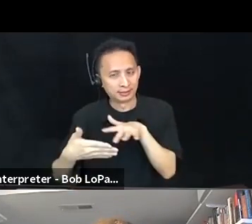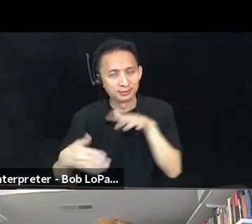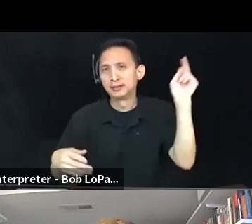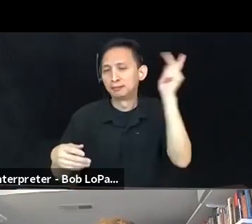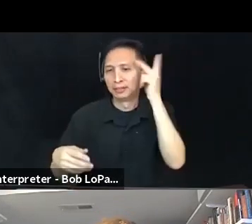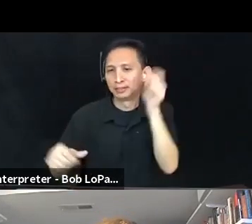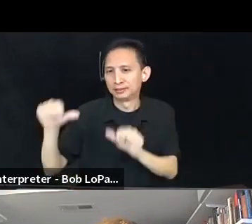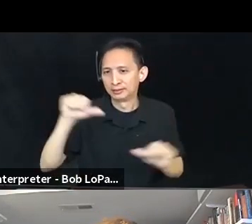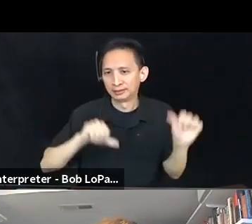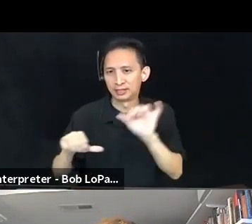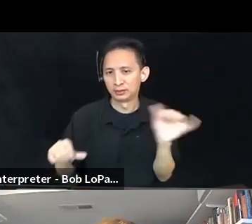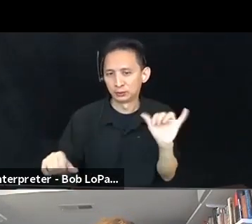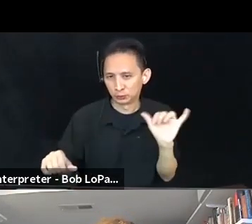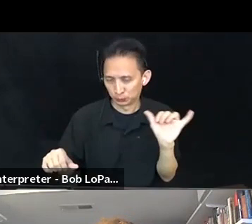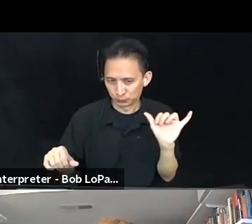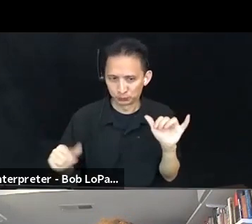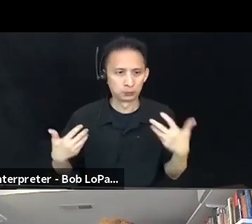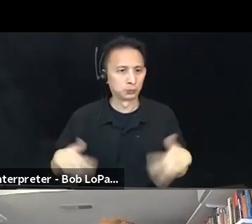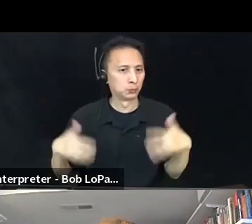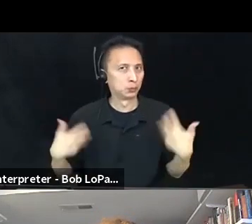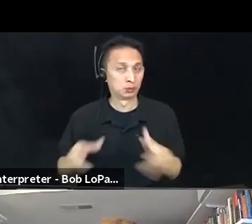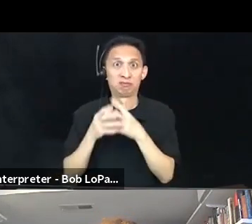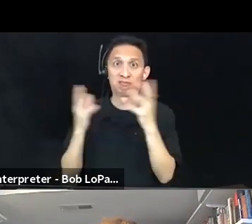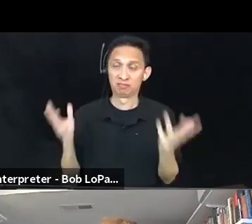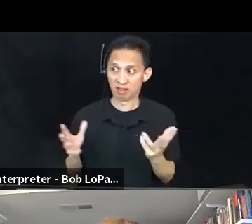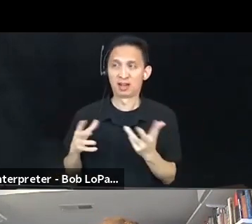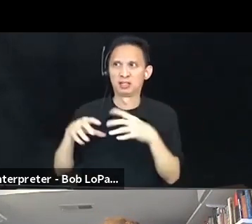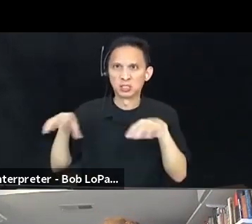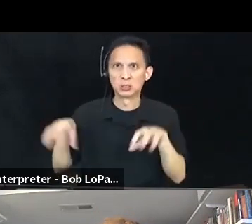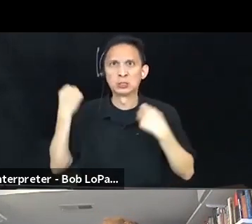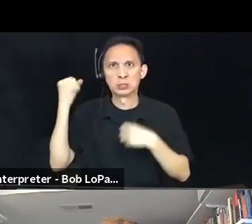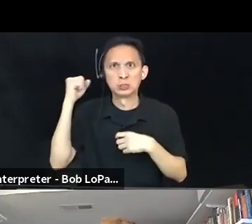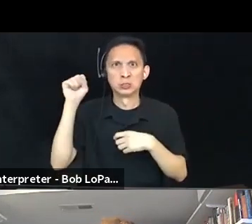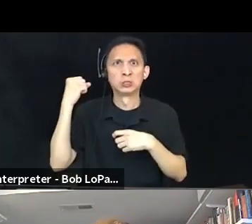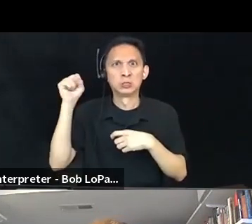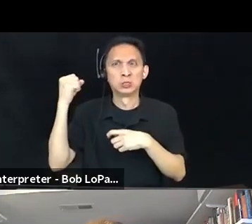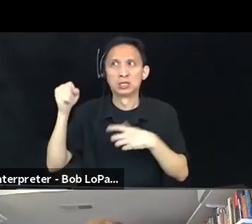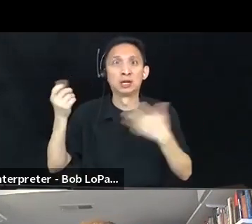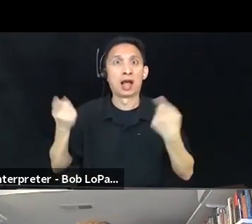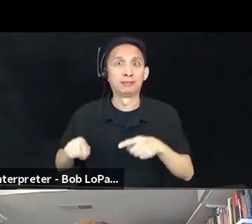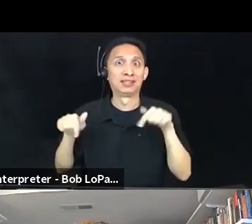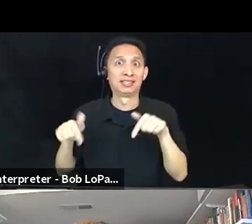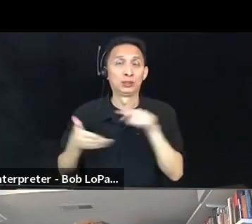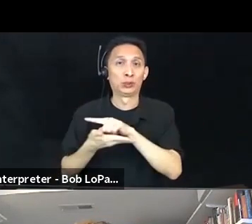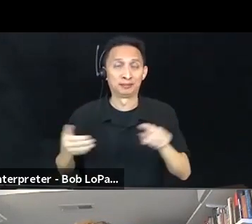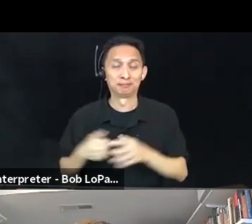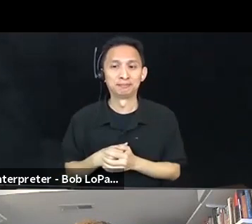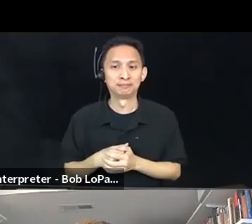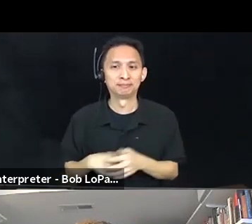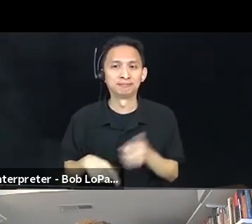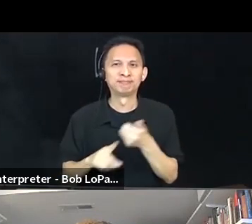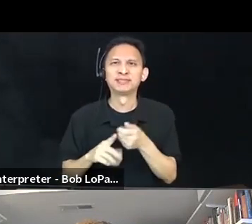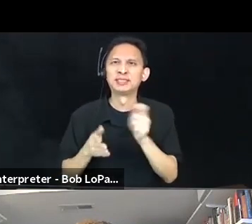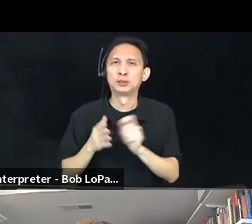University, in the heart of the city where much of the political action has been this past week. And the author of Orgies